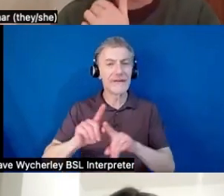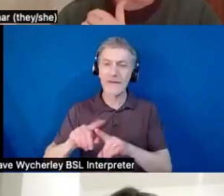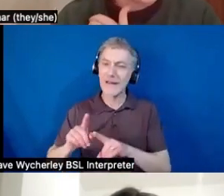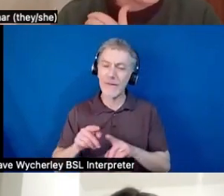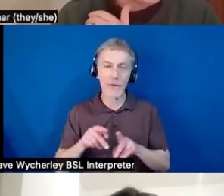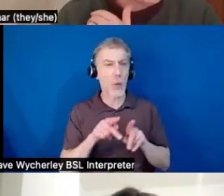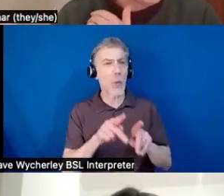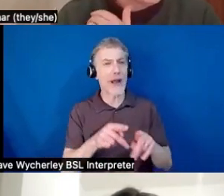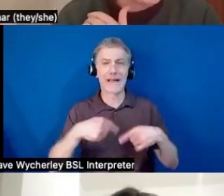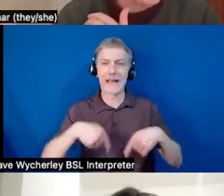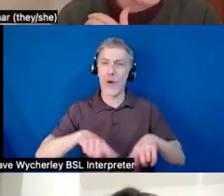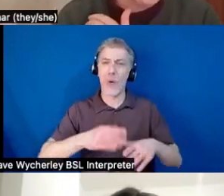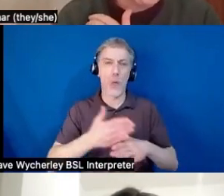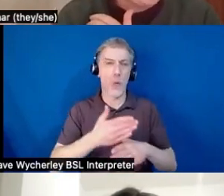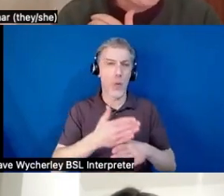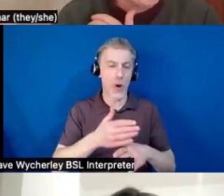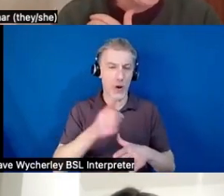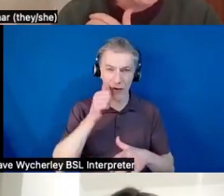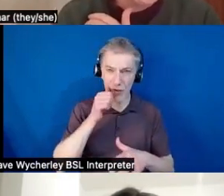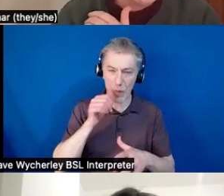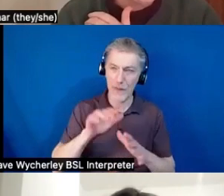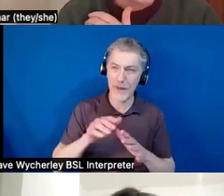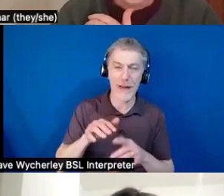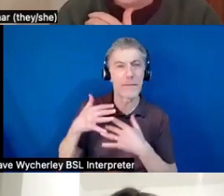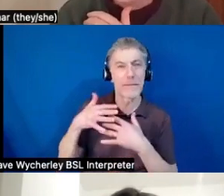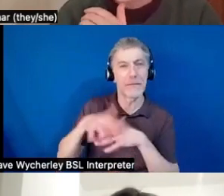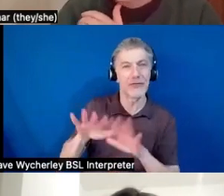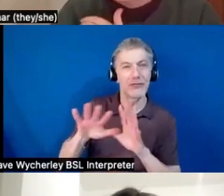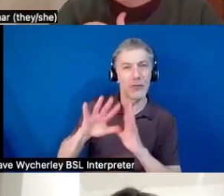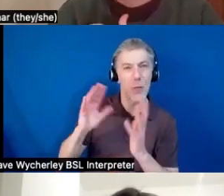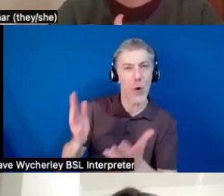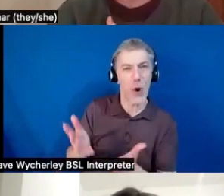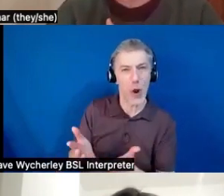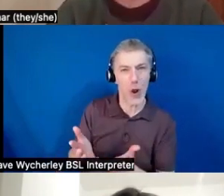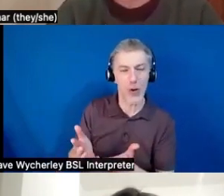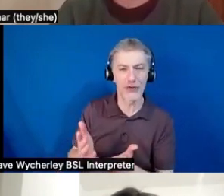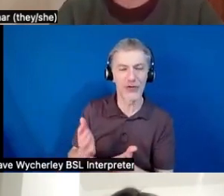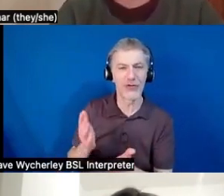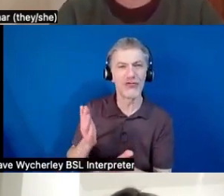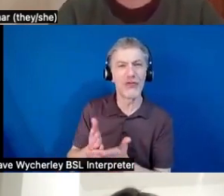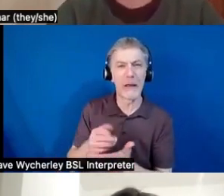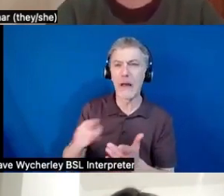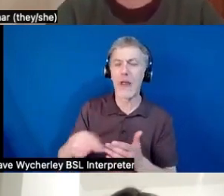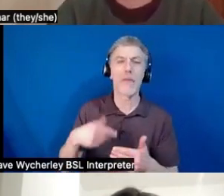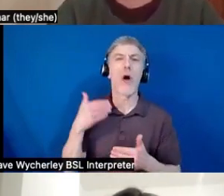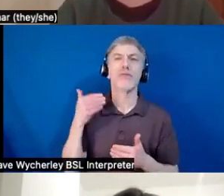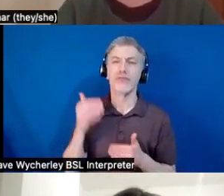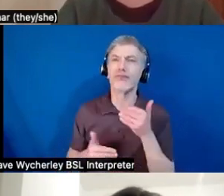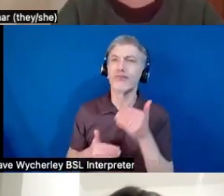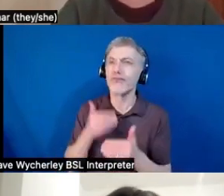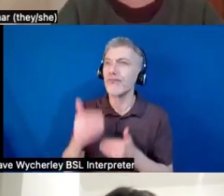live in a world that is very kind of anti-interruption in that sort of sense.